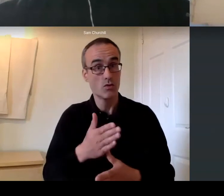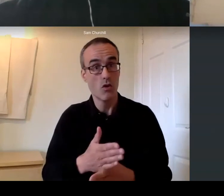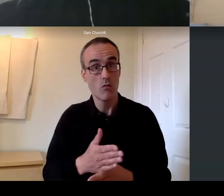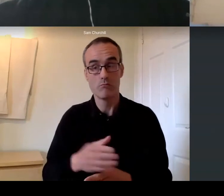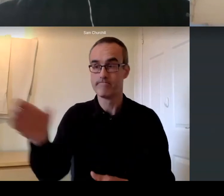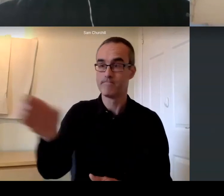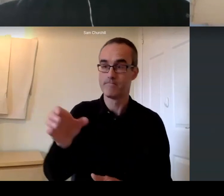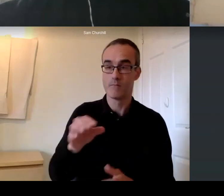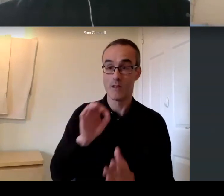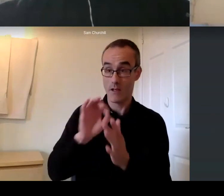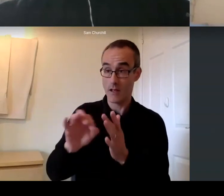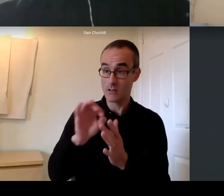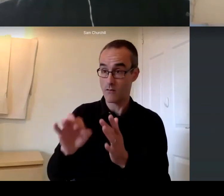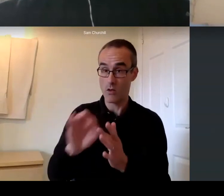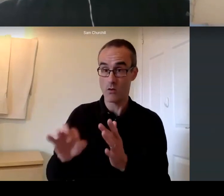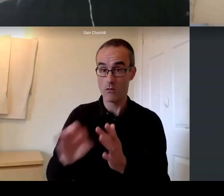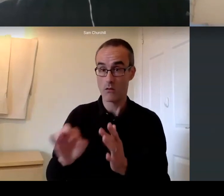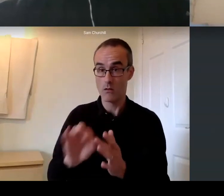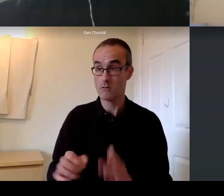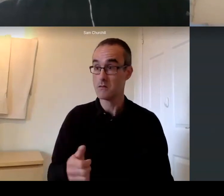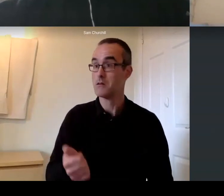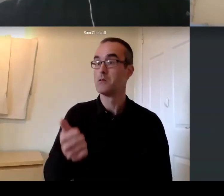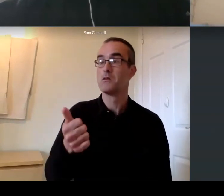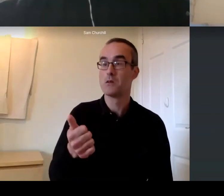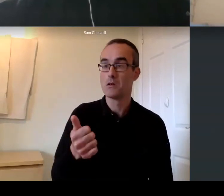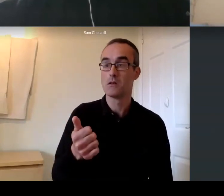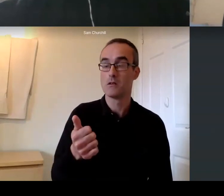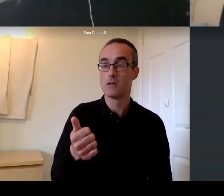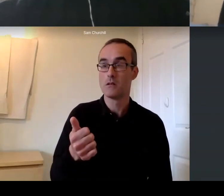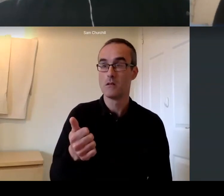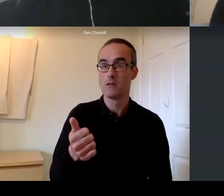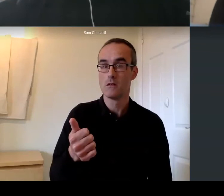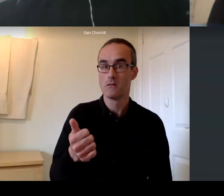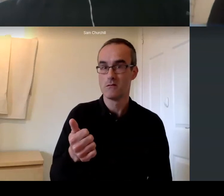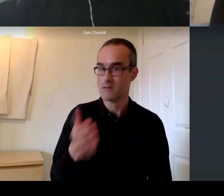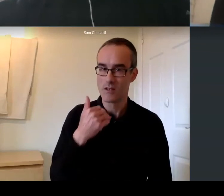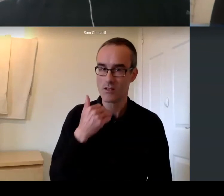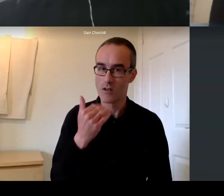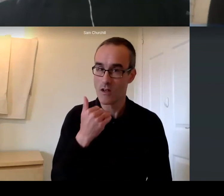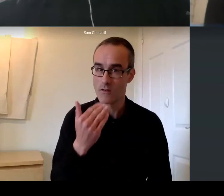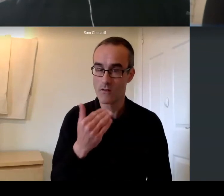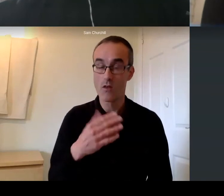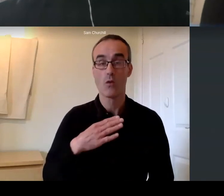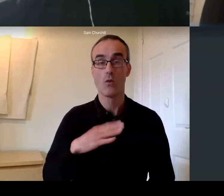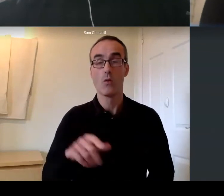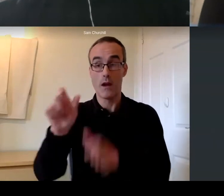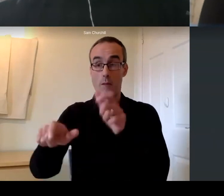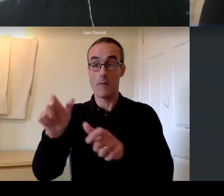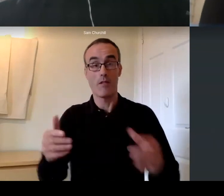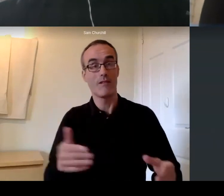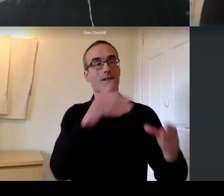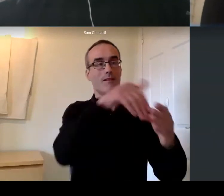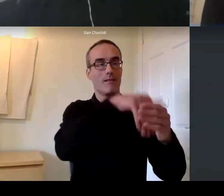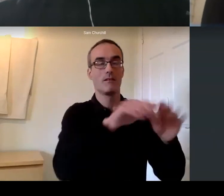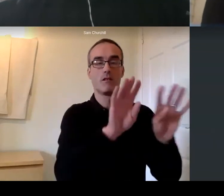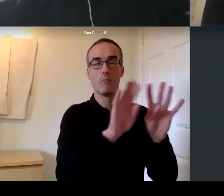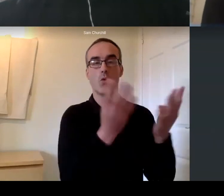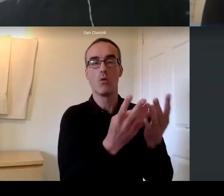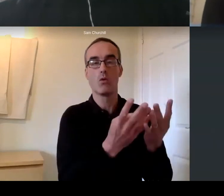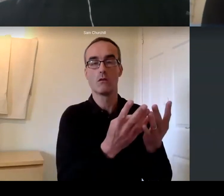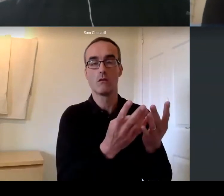really, really well, to actually come into a boardroom and make that change. And especially football clubs, the industry that I work in, are really,